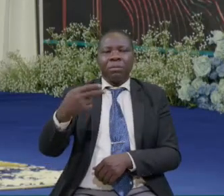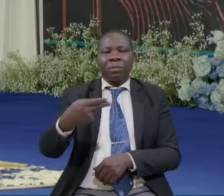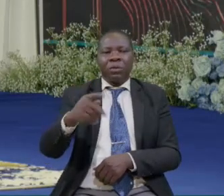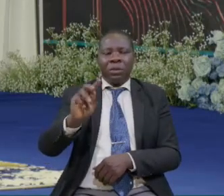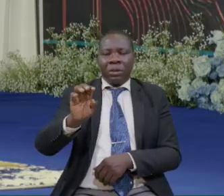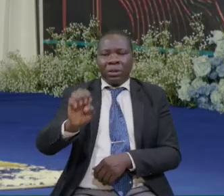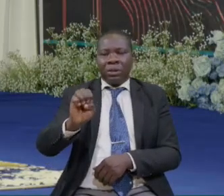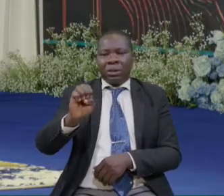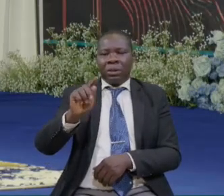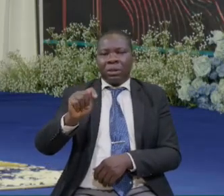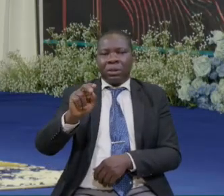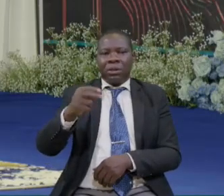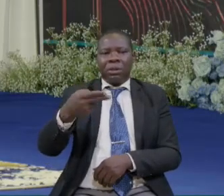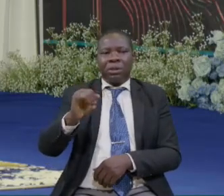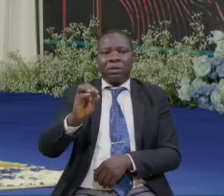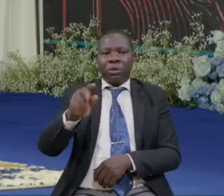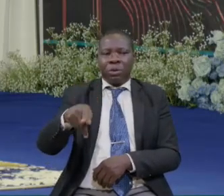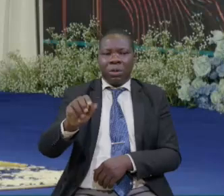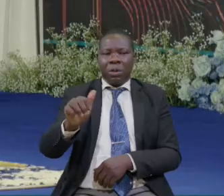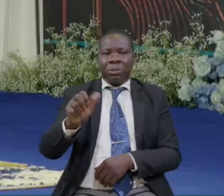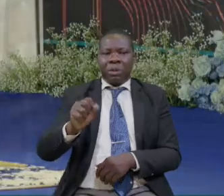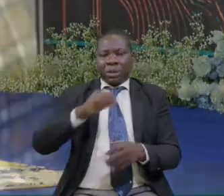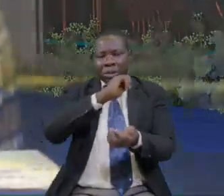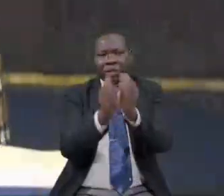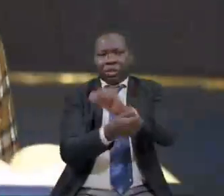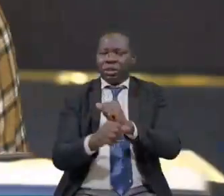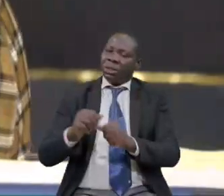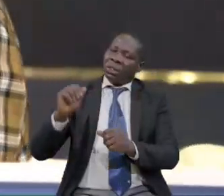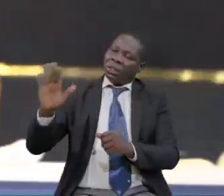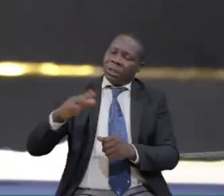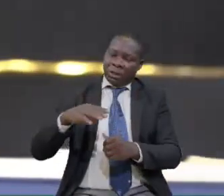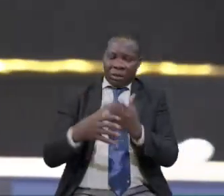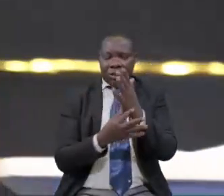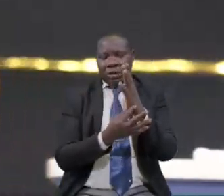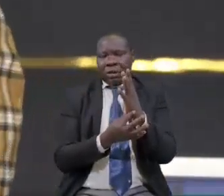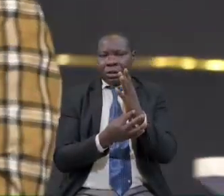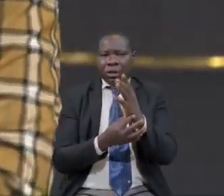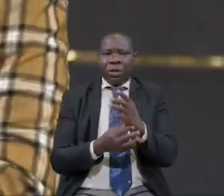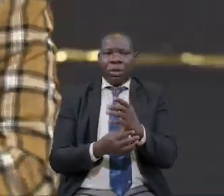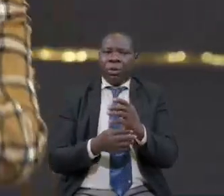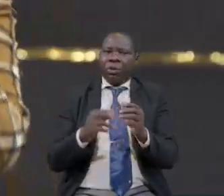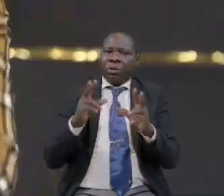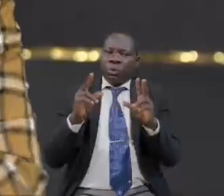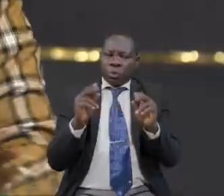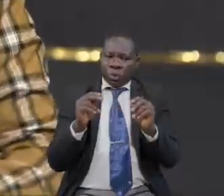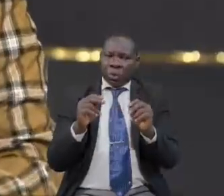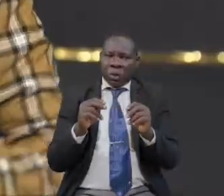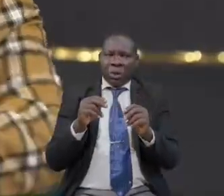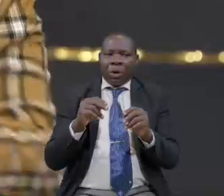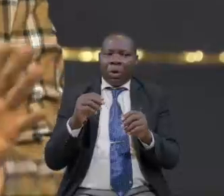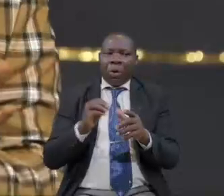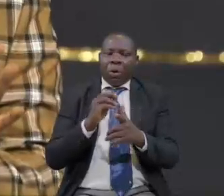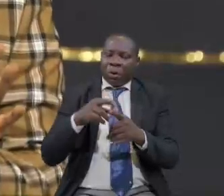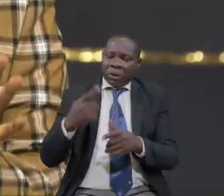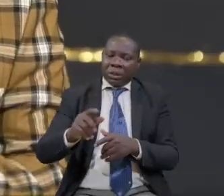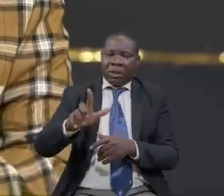cannot. There's an implication there that a leopard, an Ethiopian, they cannot change their stripes.